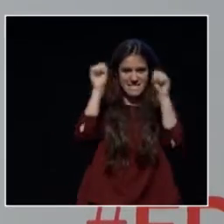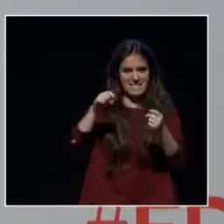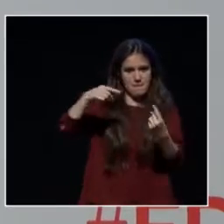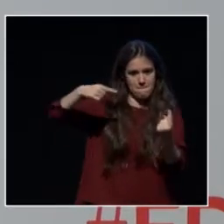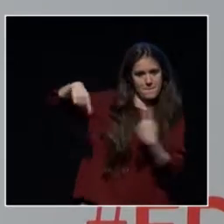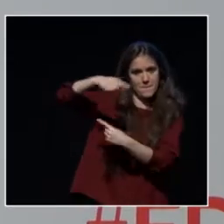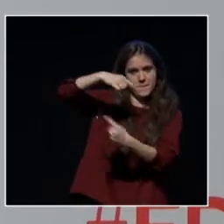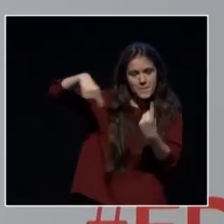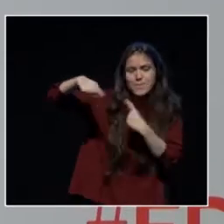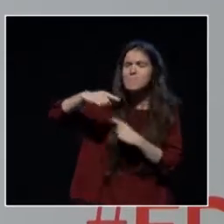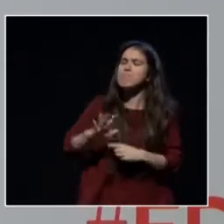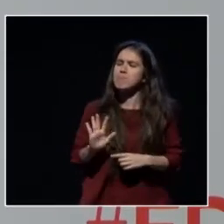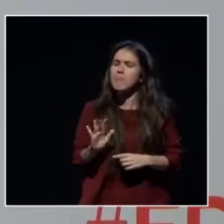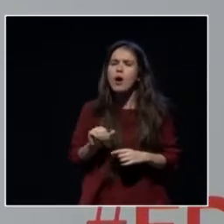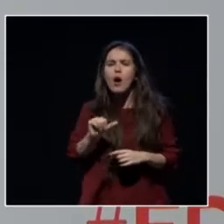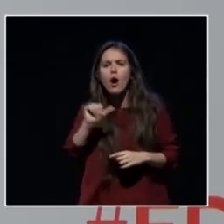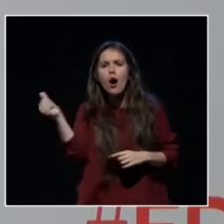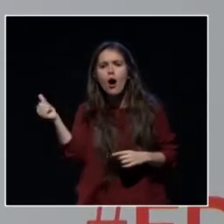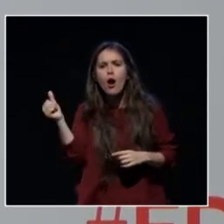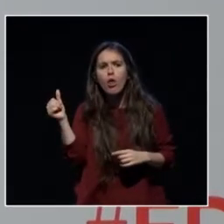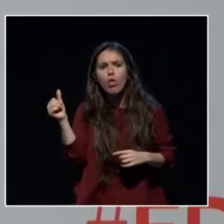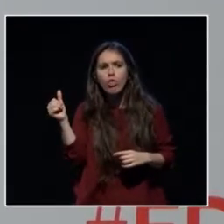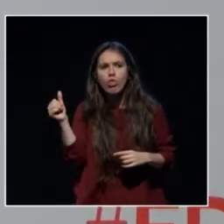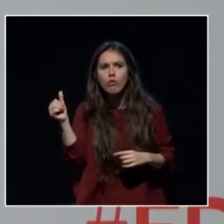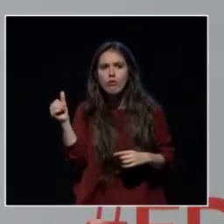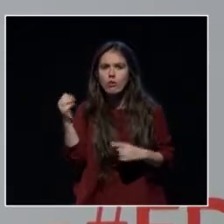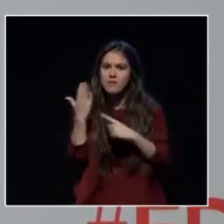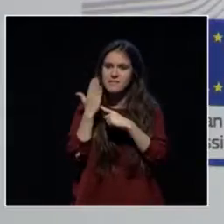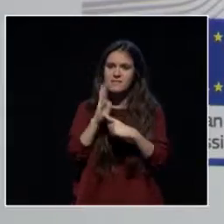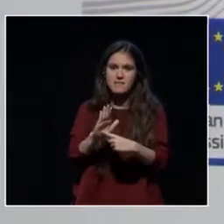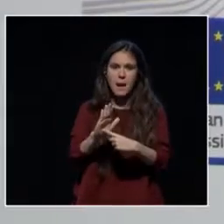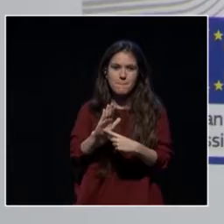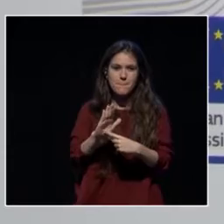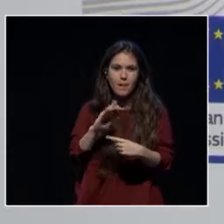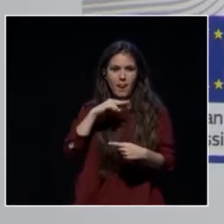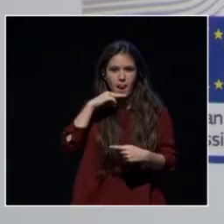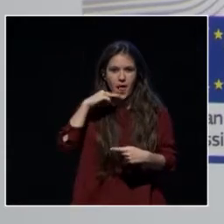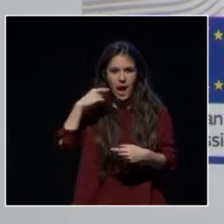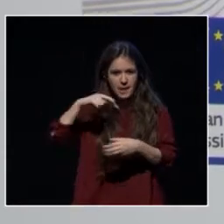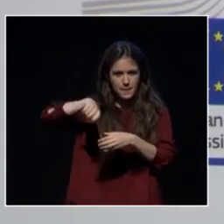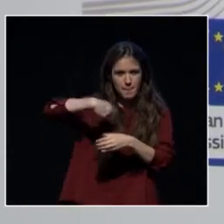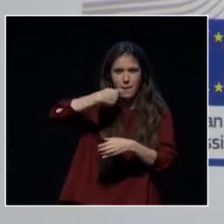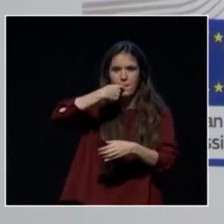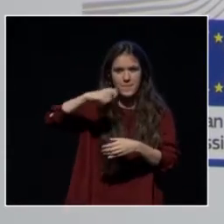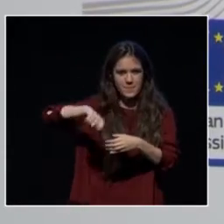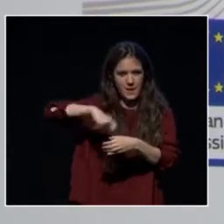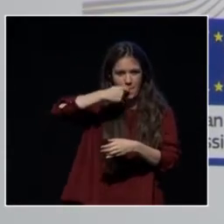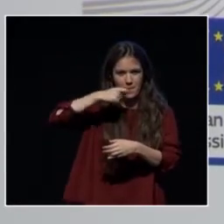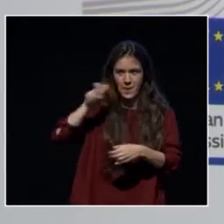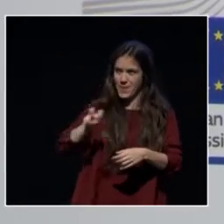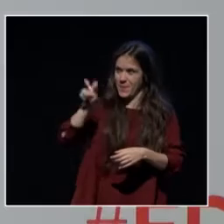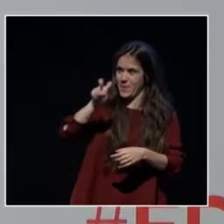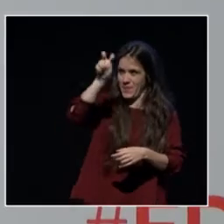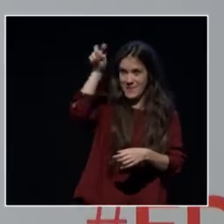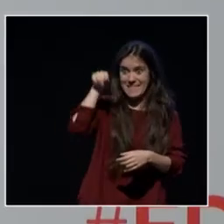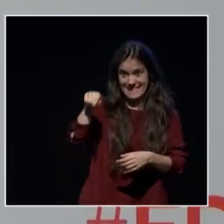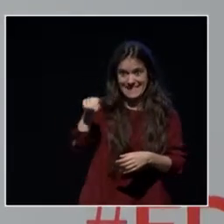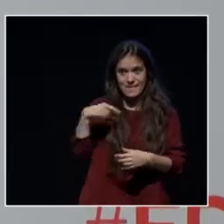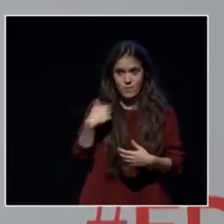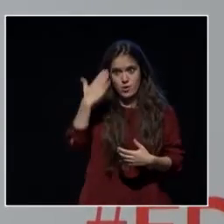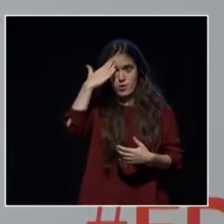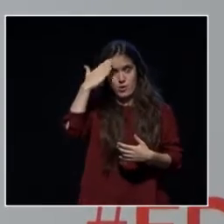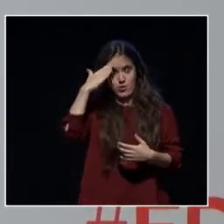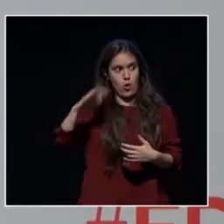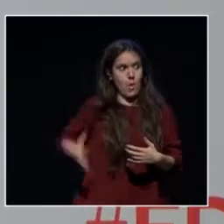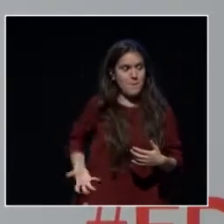quickly, honey is a very popular thing. Everybody knows about honey, how honey is grown. We are familiar with honey in